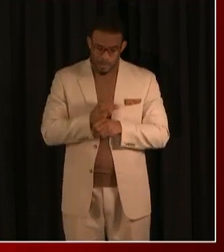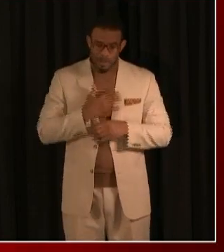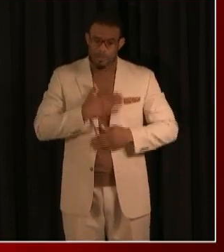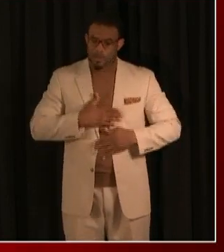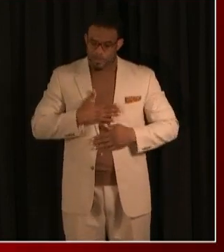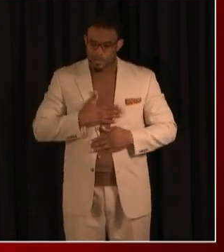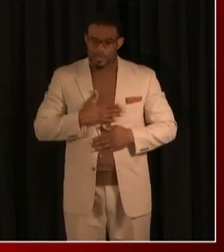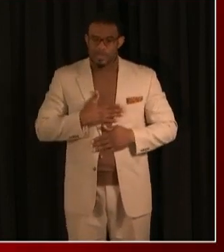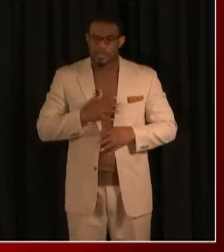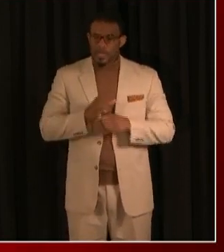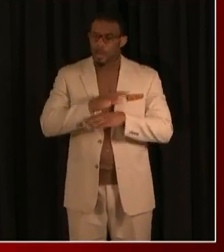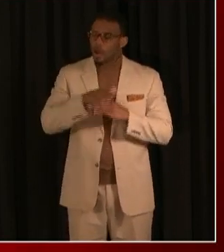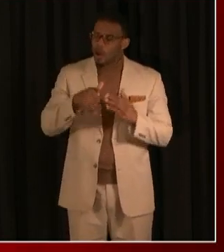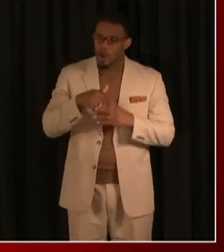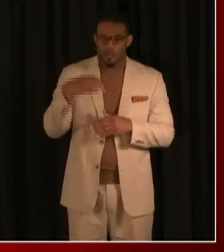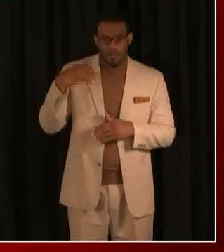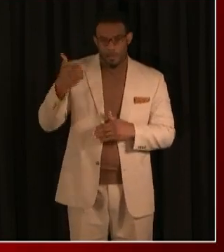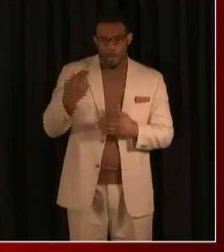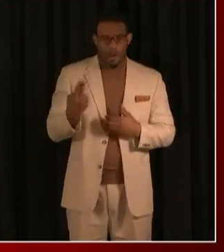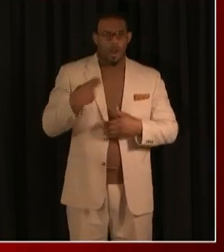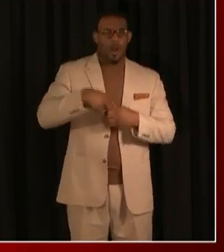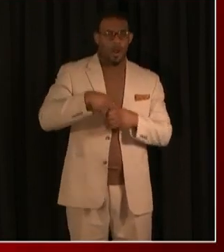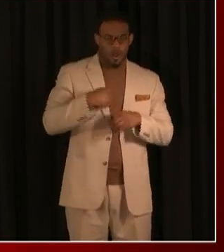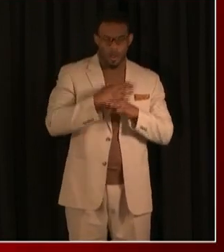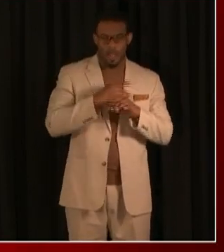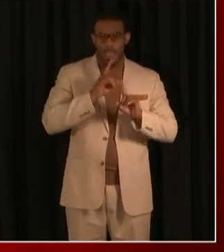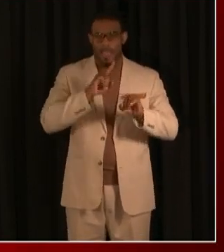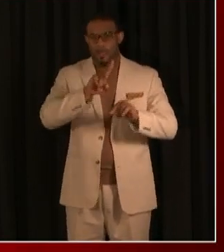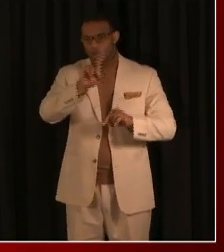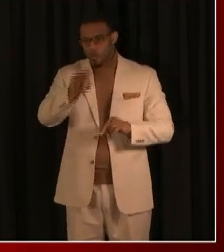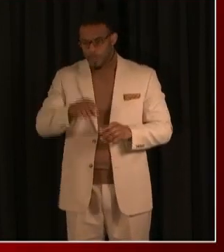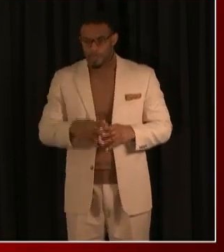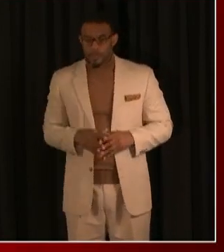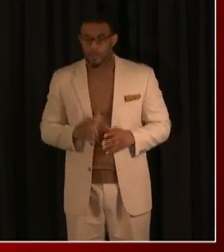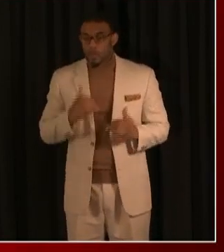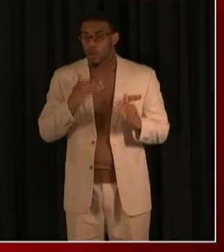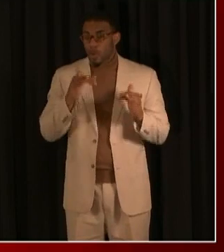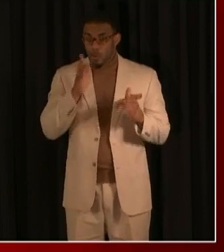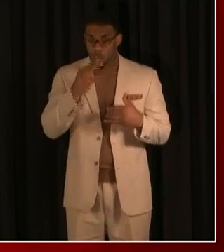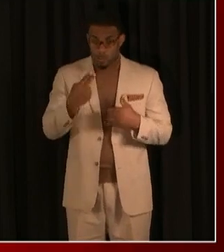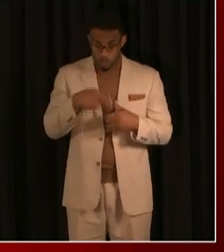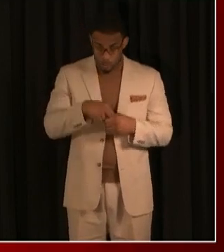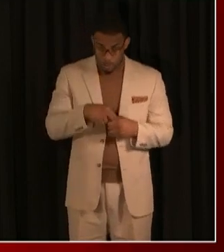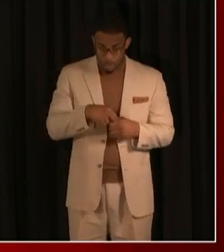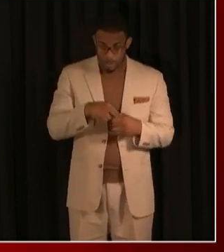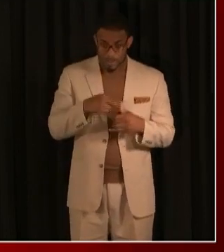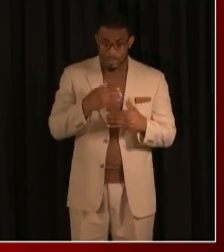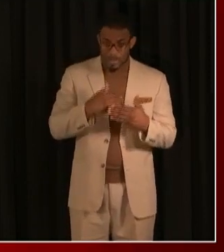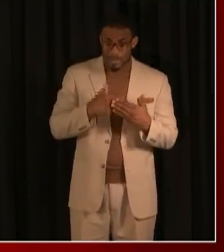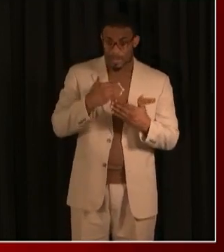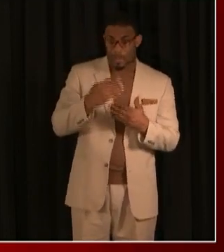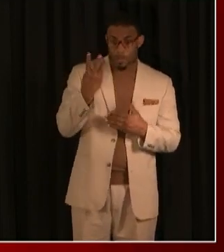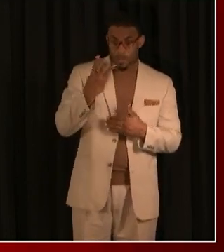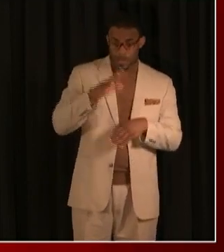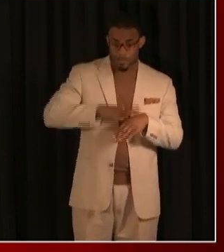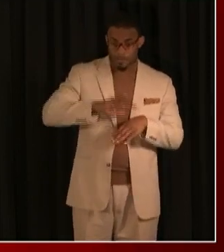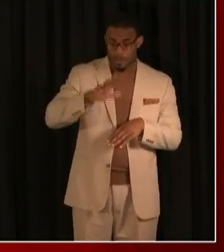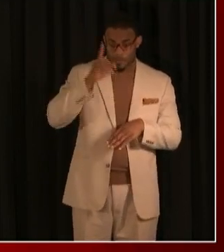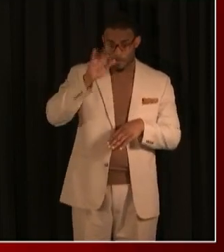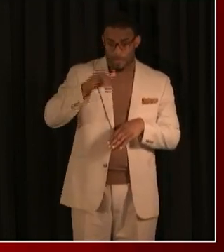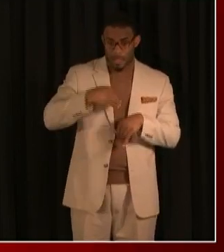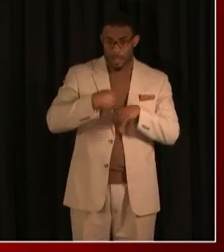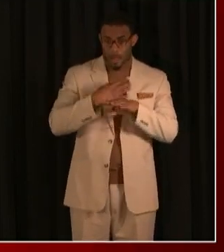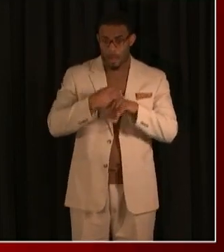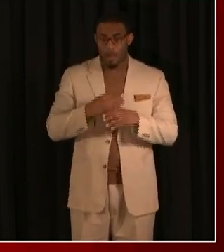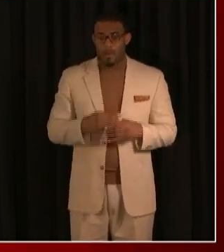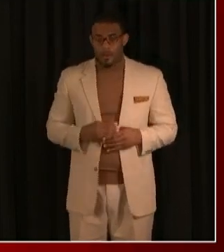really appreciate getting all of our commissioners on that call and answering your questions, so we hope you will join us next Wednesday at 5 o'clock